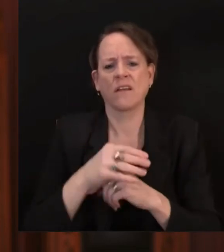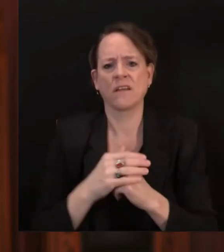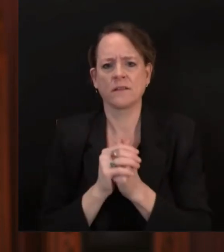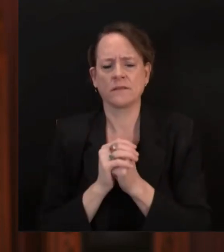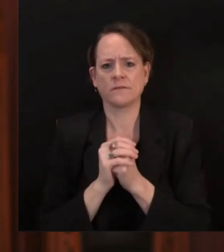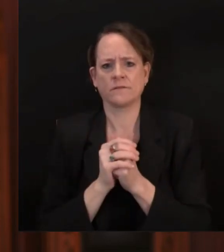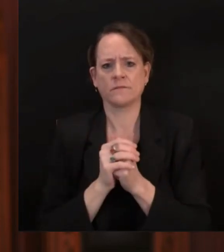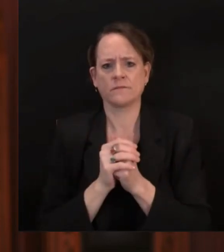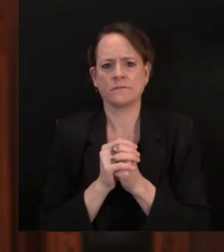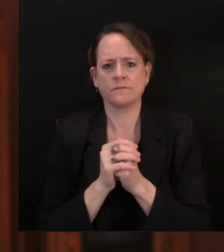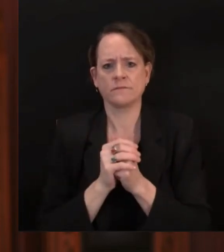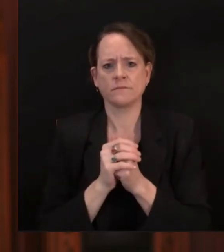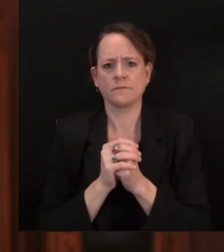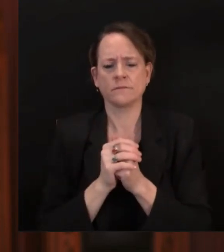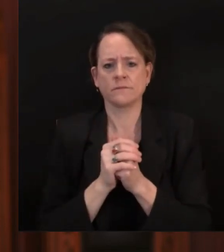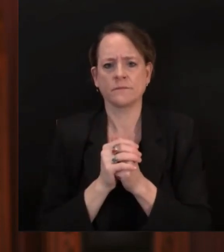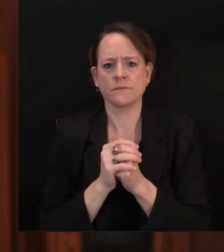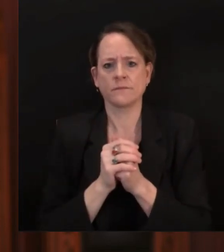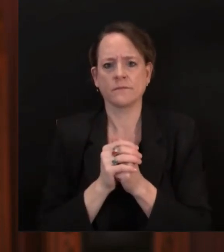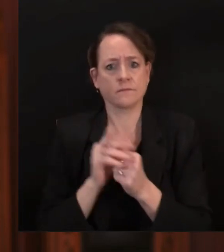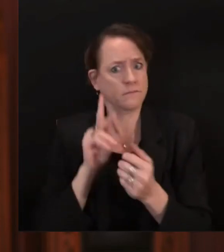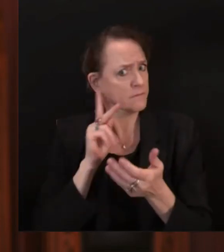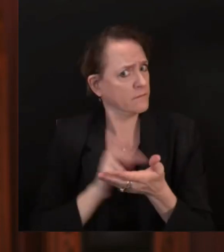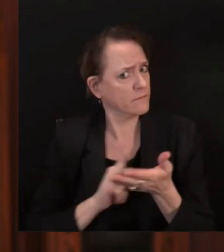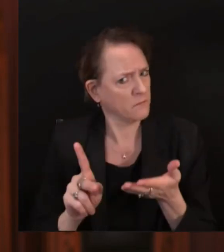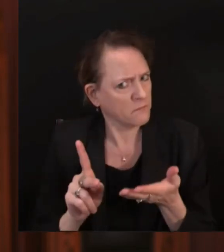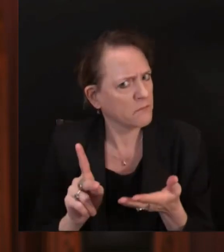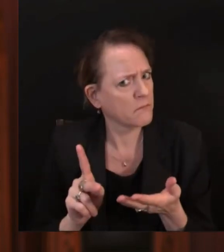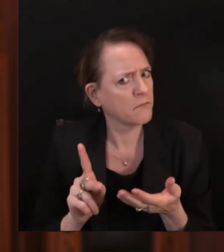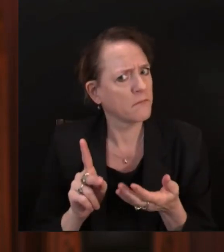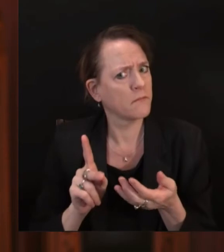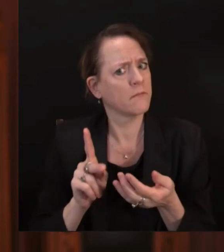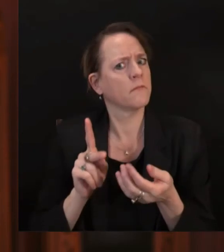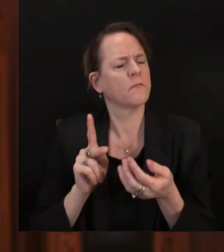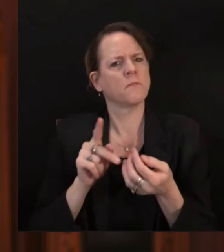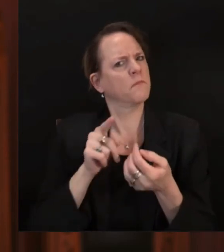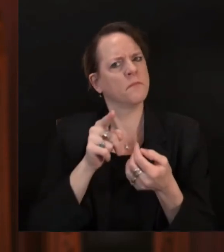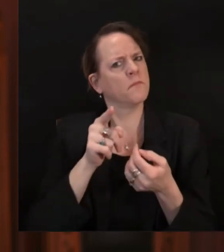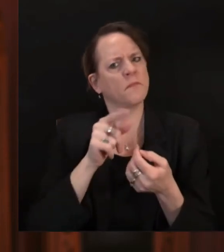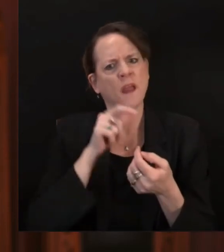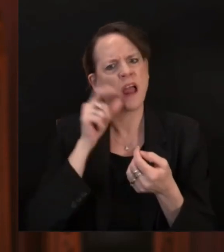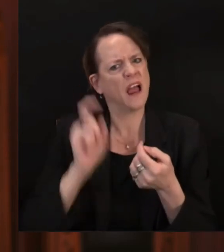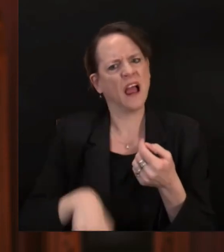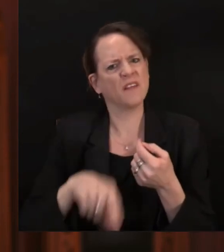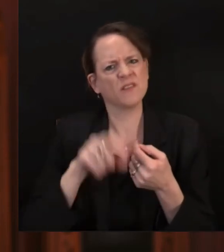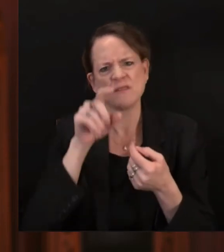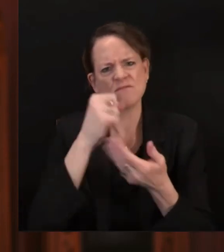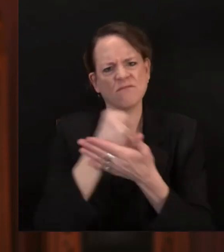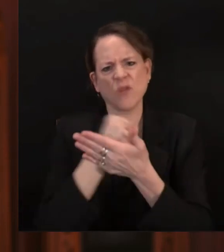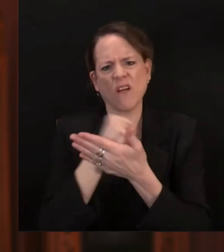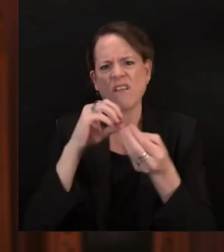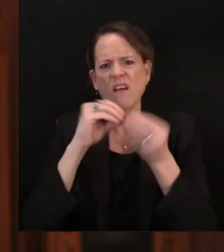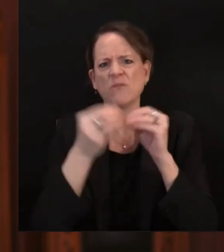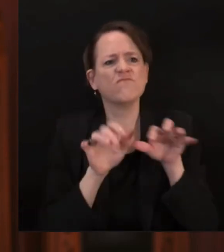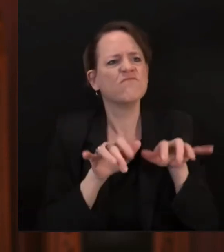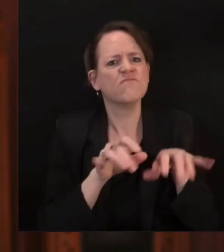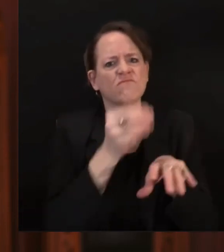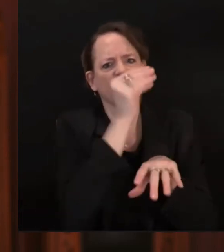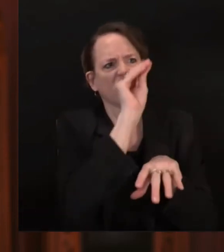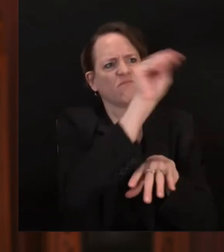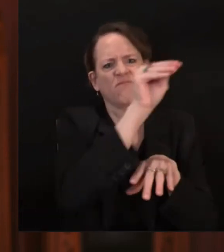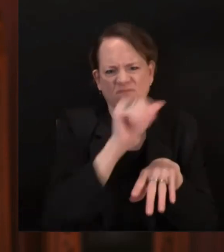We worked to make sure that that was not going to be an issue, but we should take